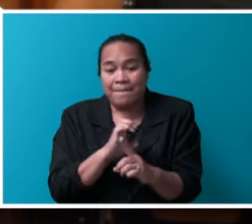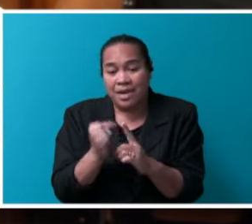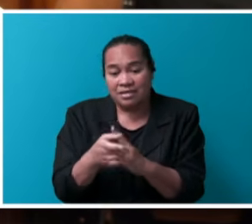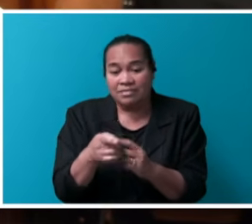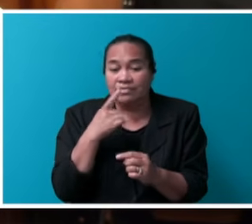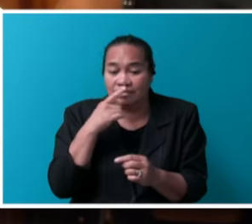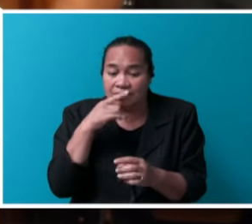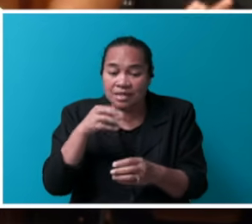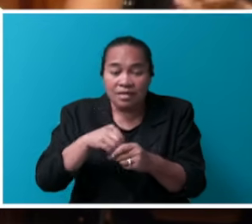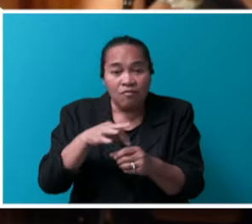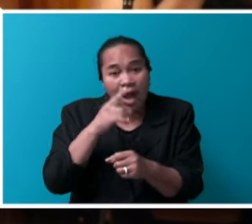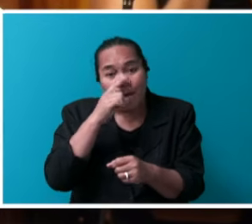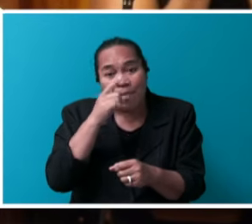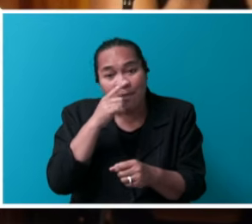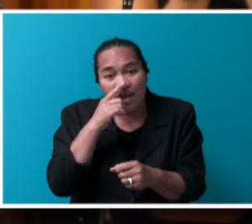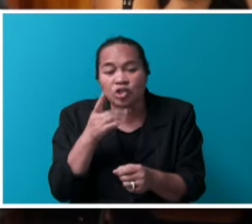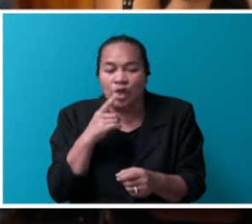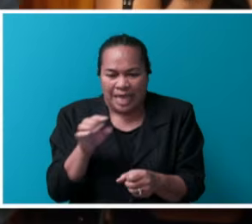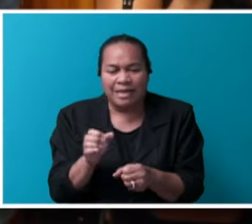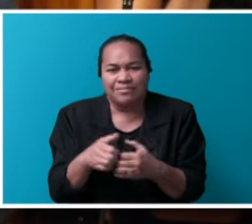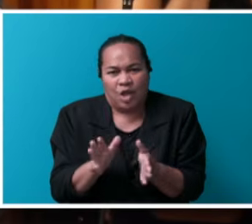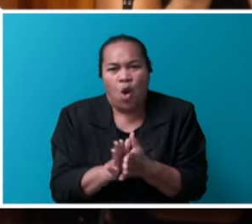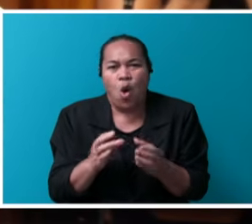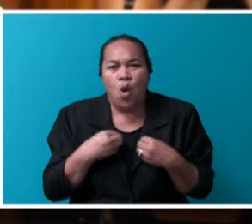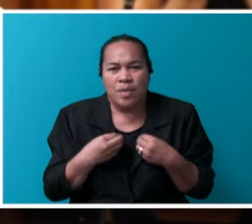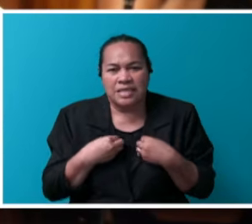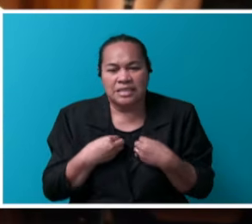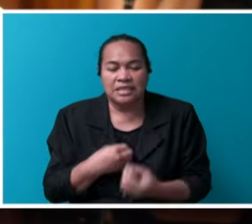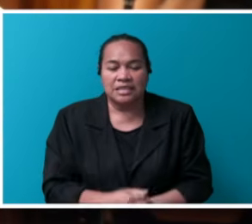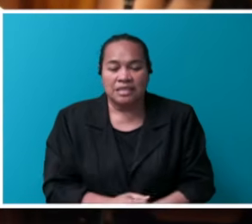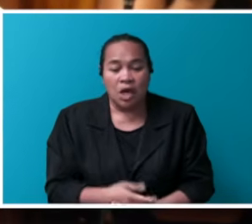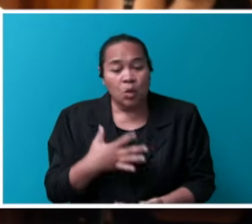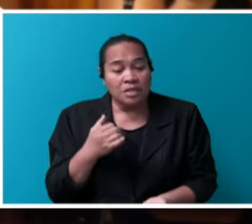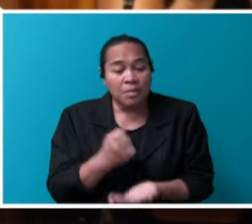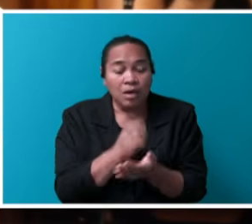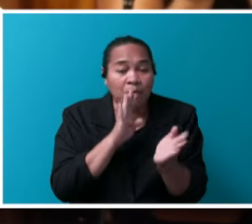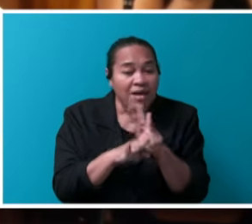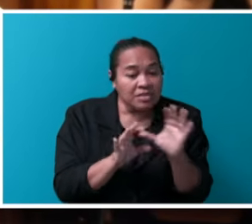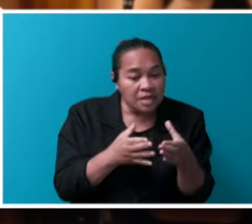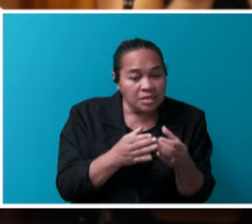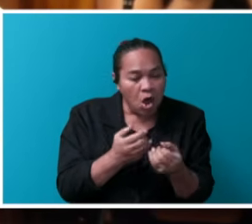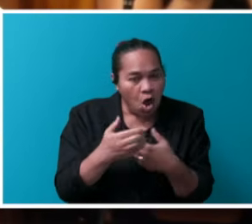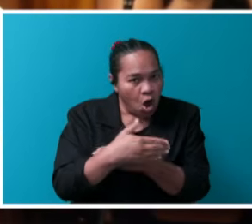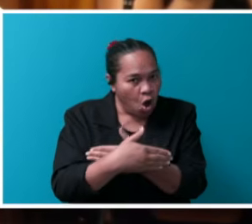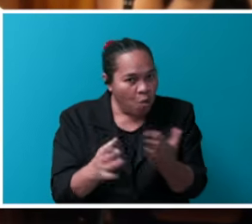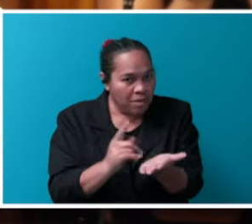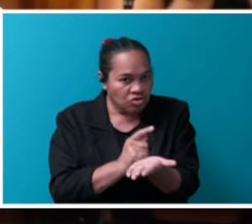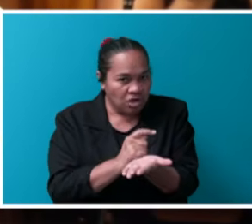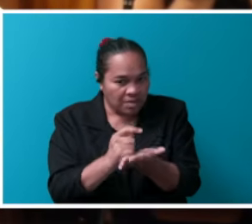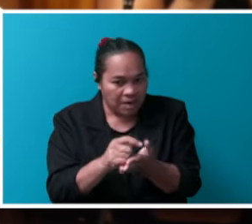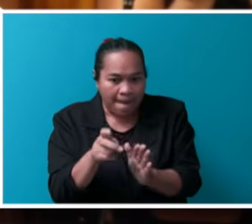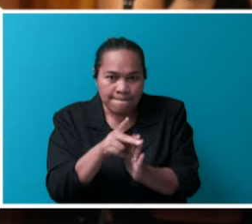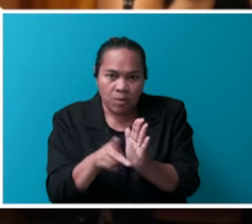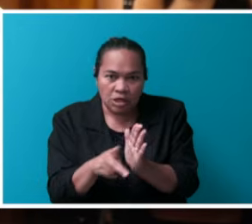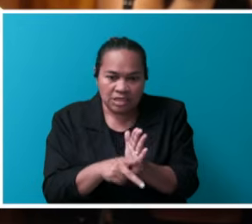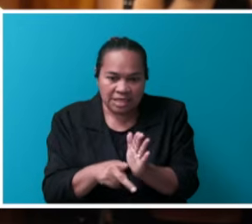income-generating opportunities for our people. Mr. Speaker, we supported the private sector through an open, transparent, and consistent policy-making